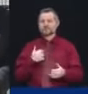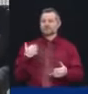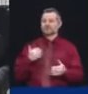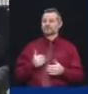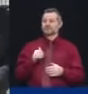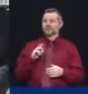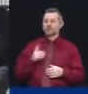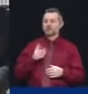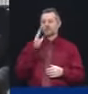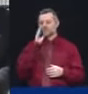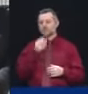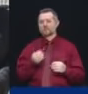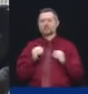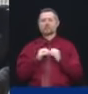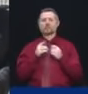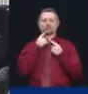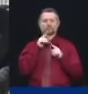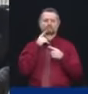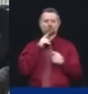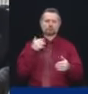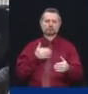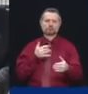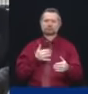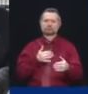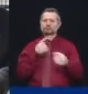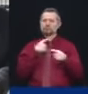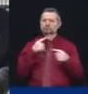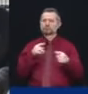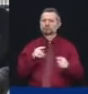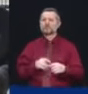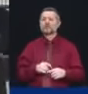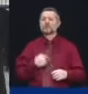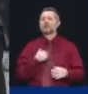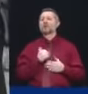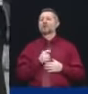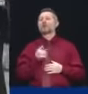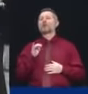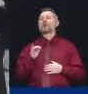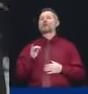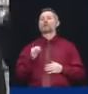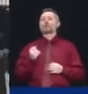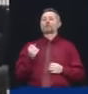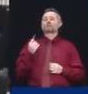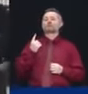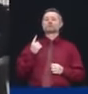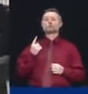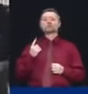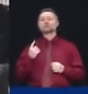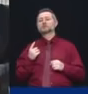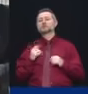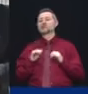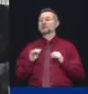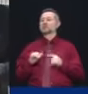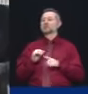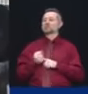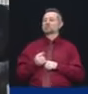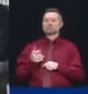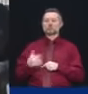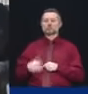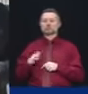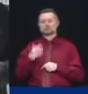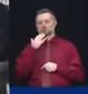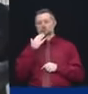mentioned, we'll have more specifics. But to give you an idea of how well the situation is going here in New